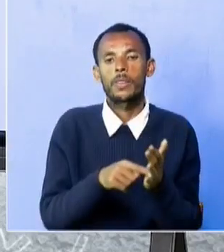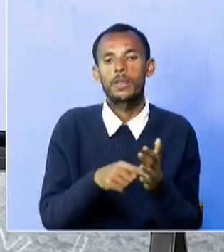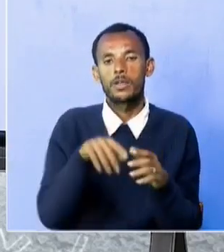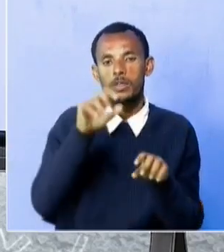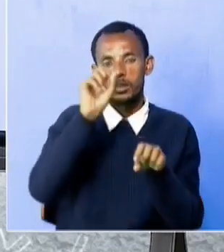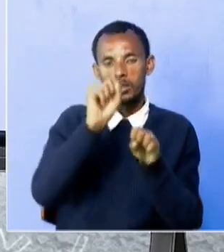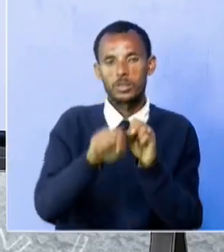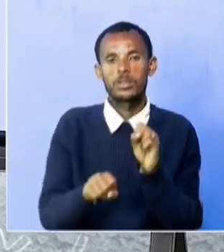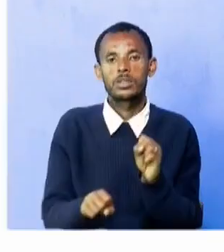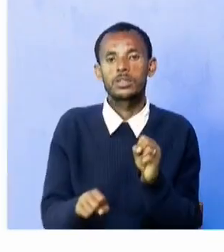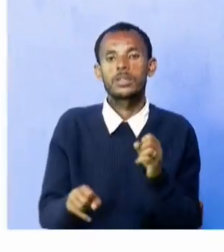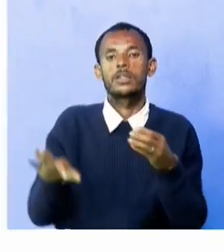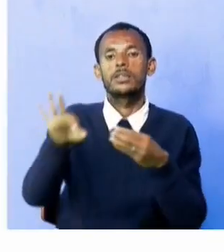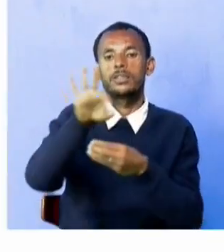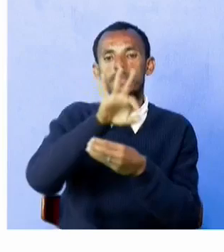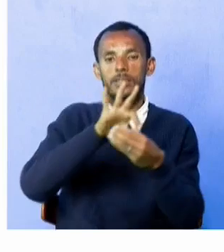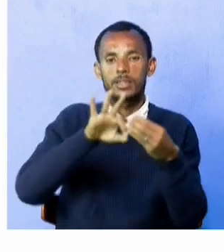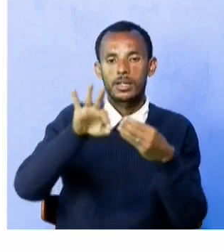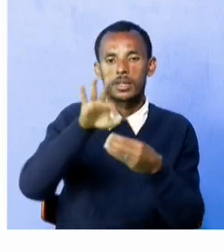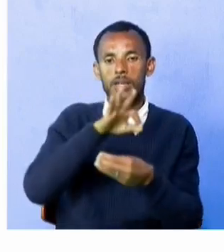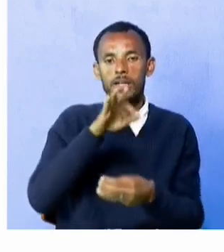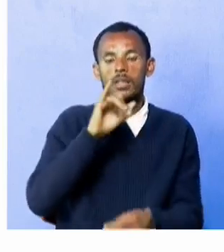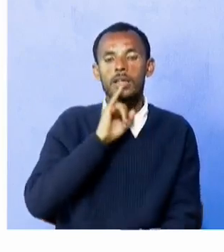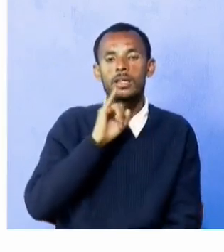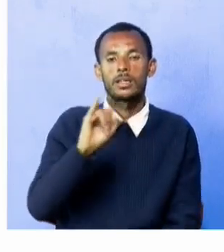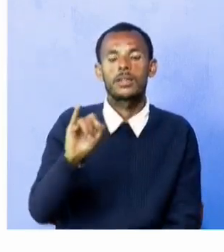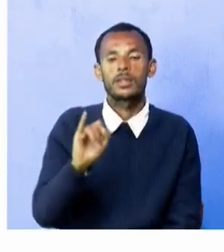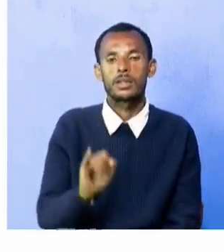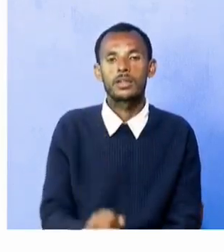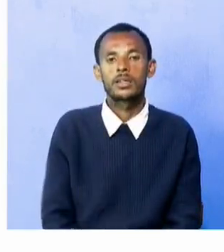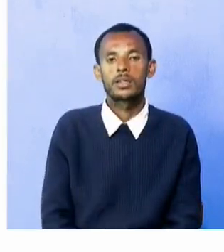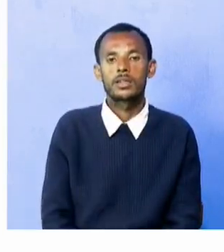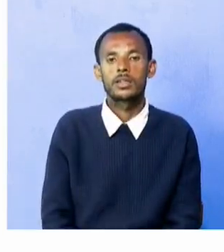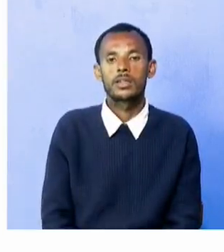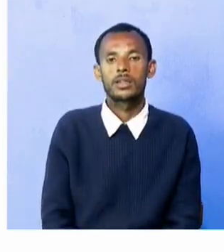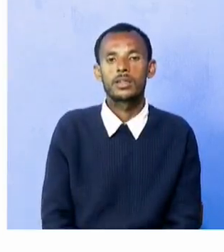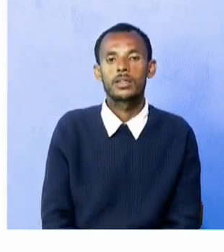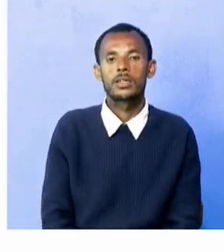so a circle is a